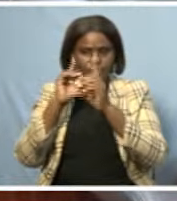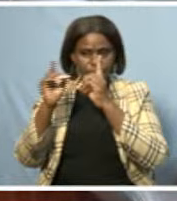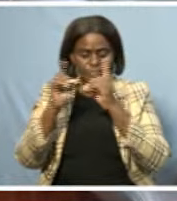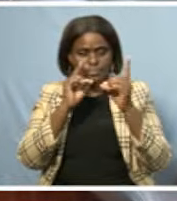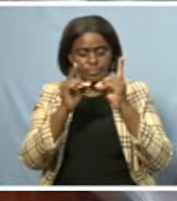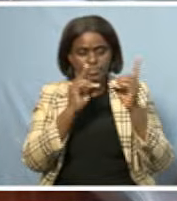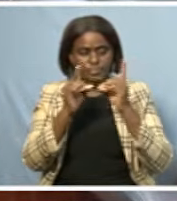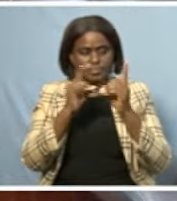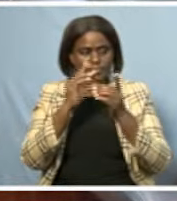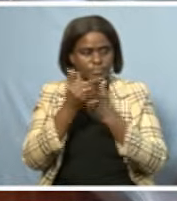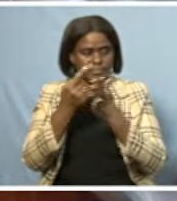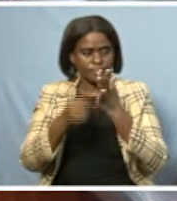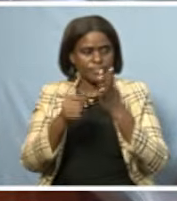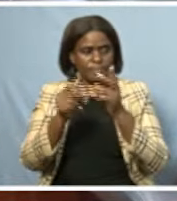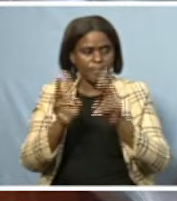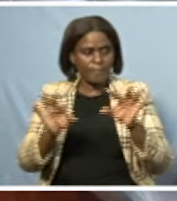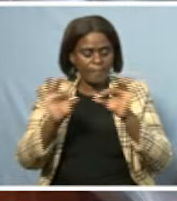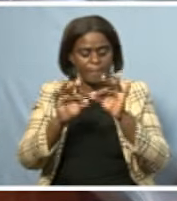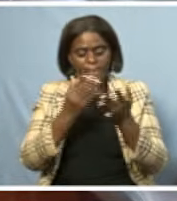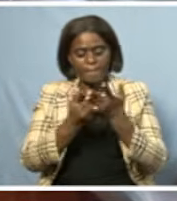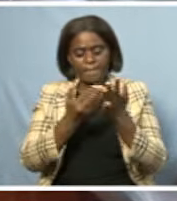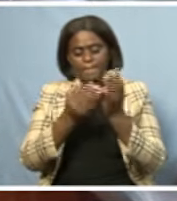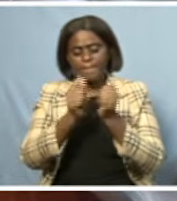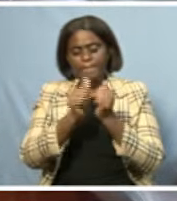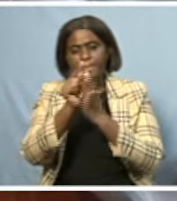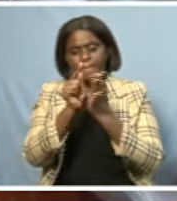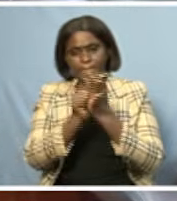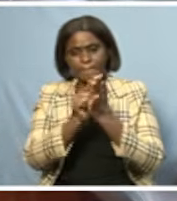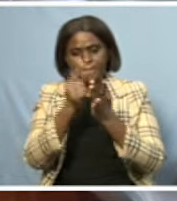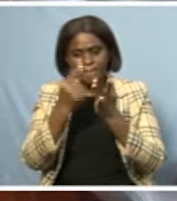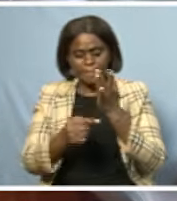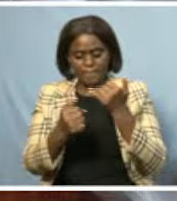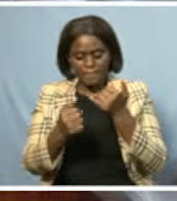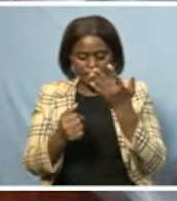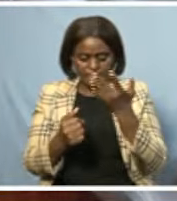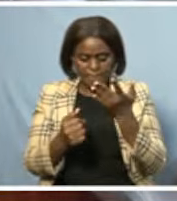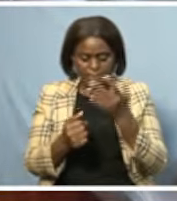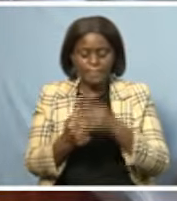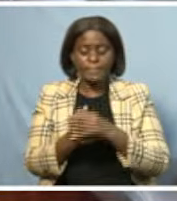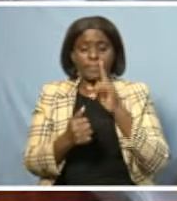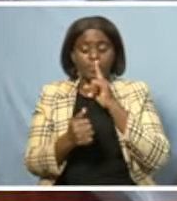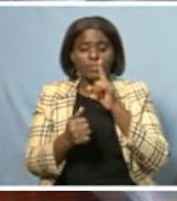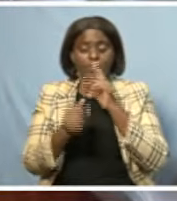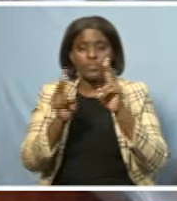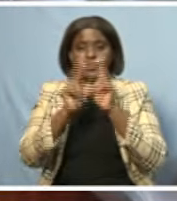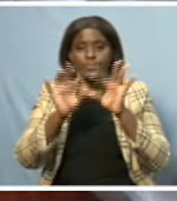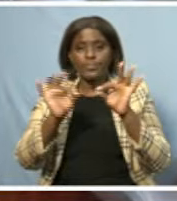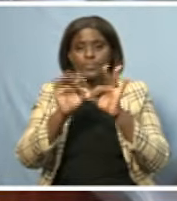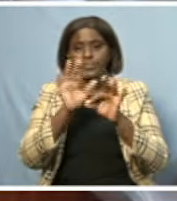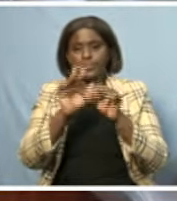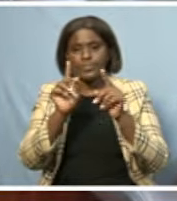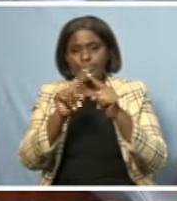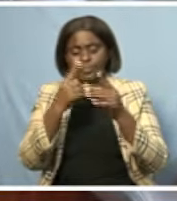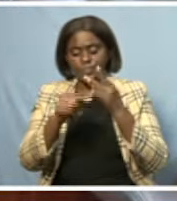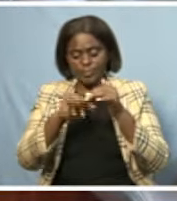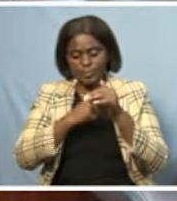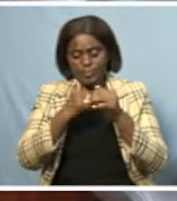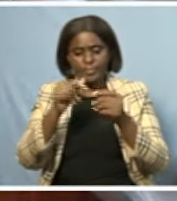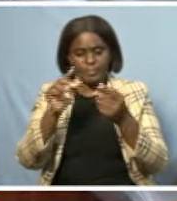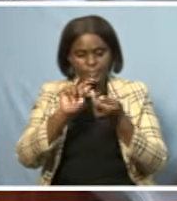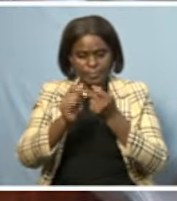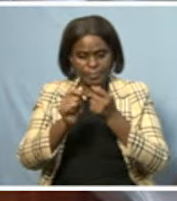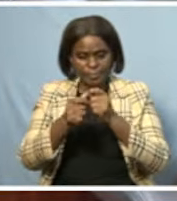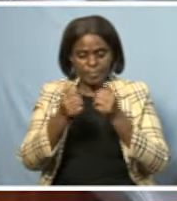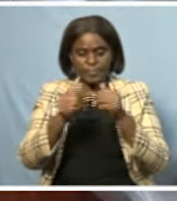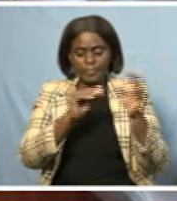that the report and debates and the bill, what is very cardinal is that we